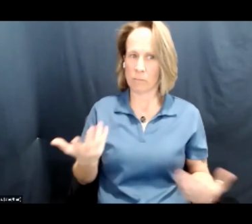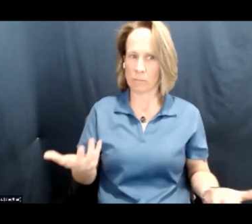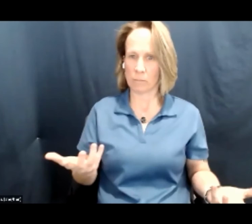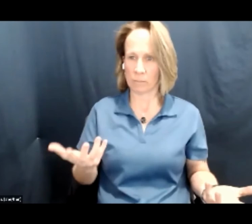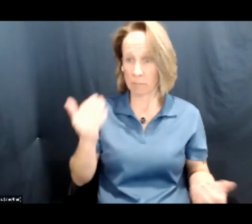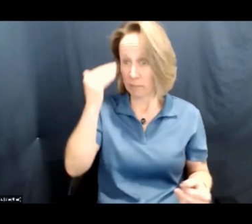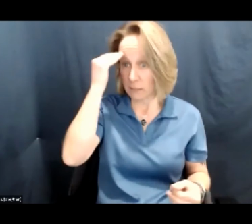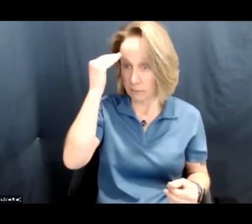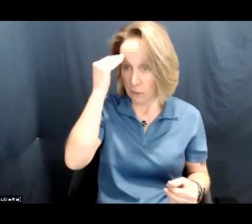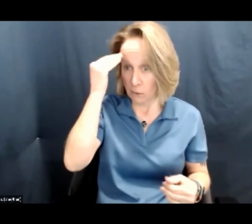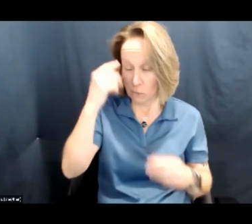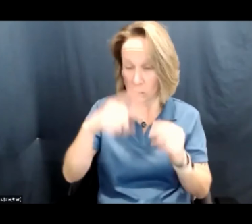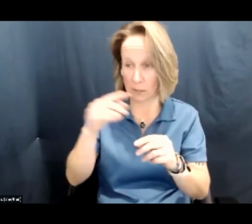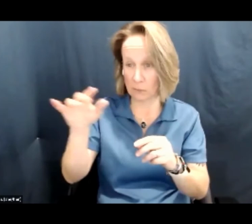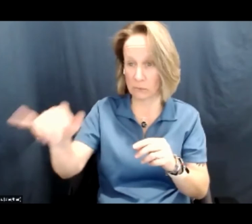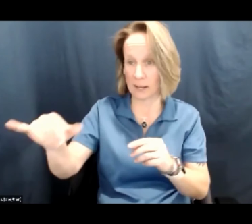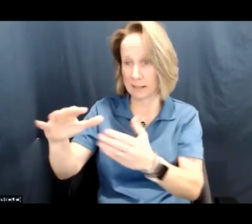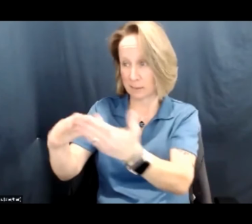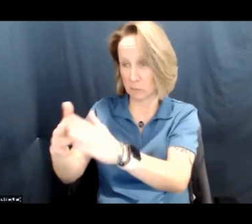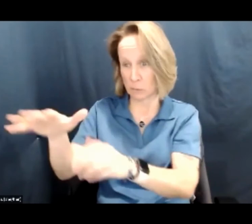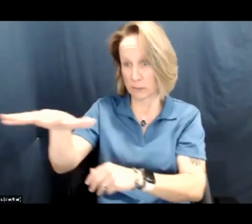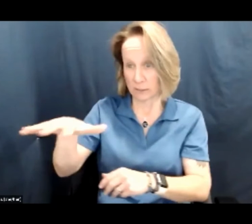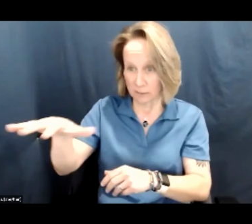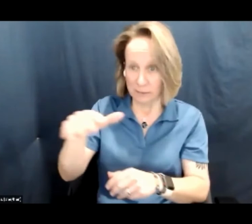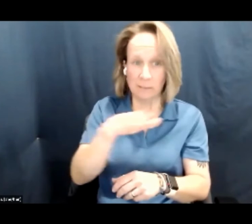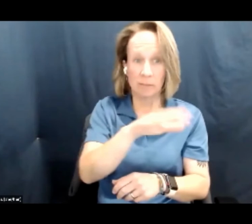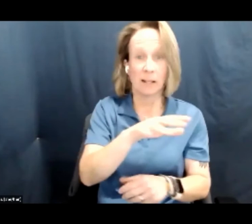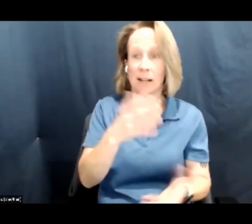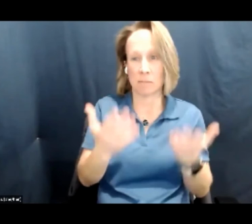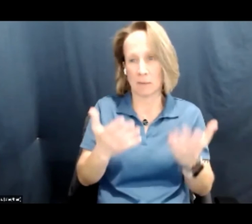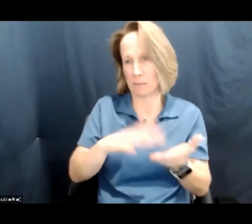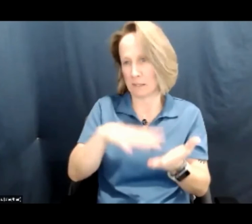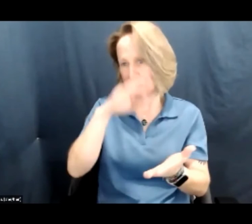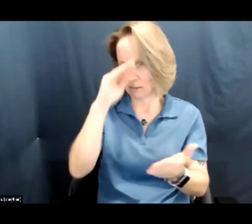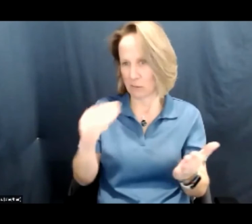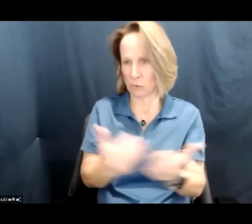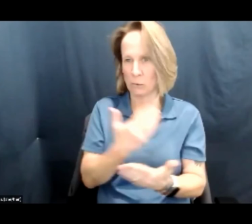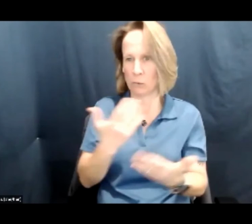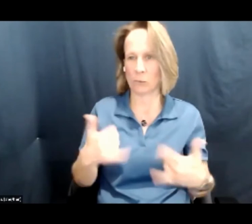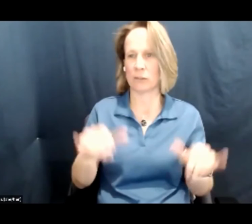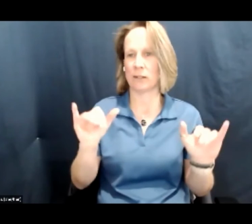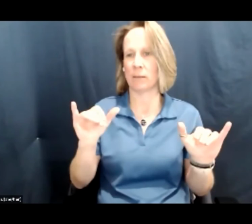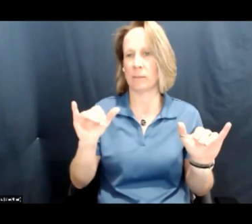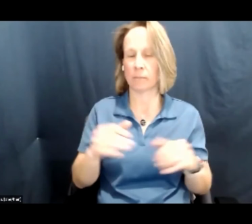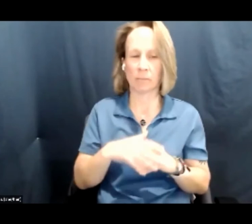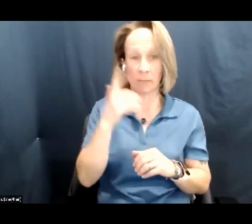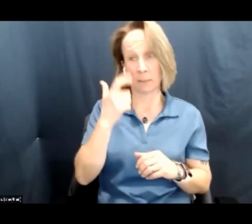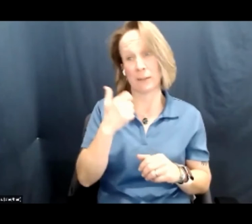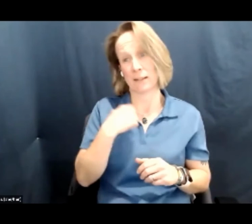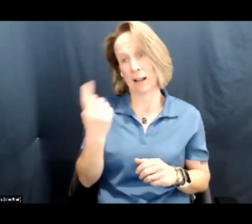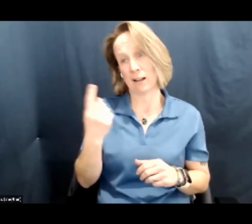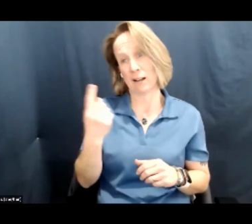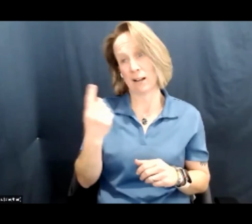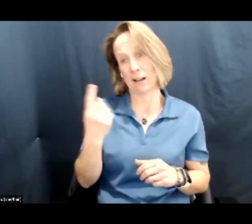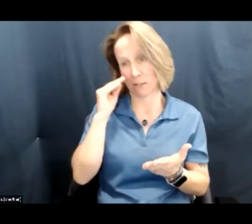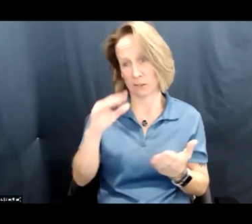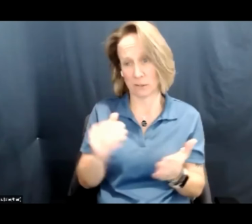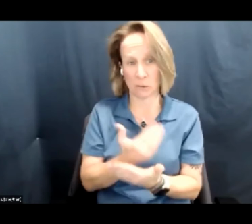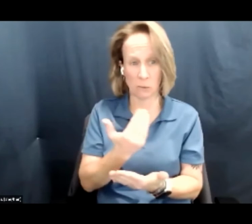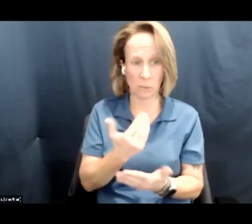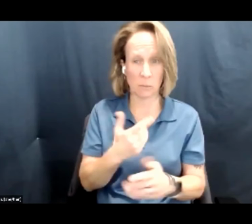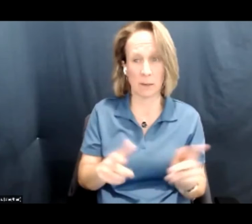different communities, and then we still might learn something new. I always like to stay because I always learn something new, but it's up to